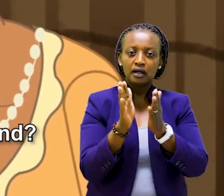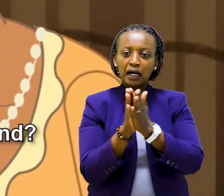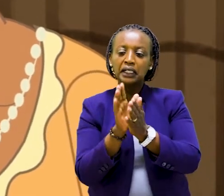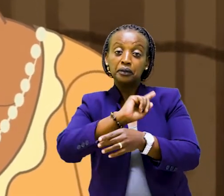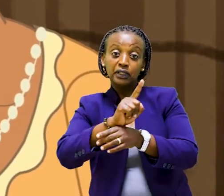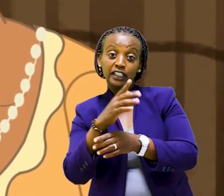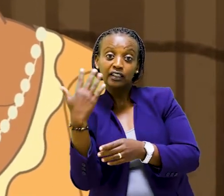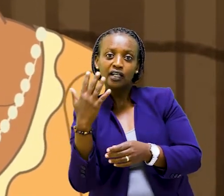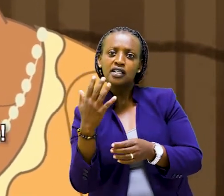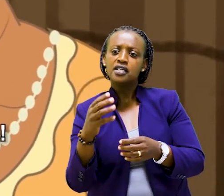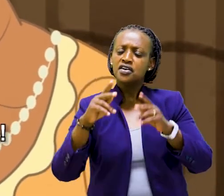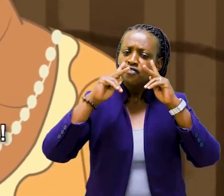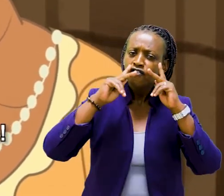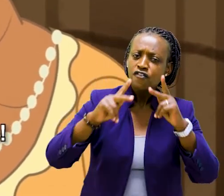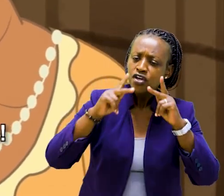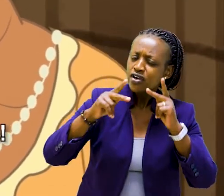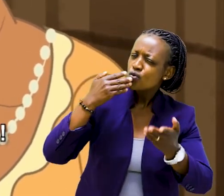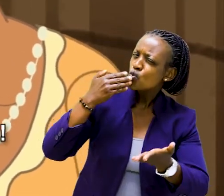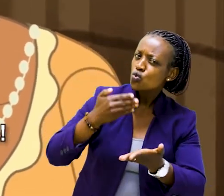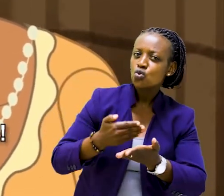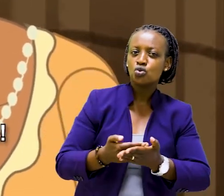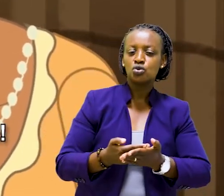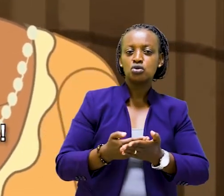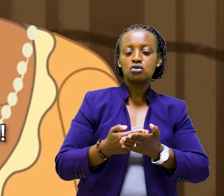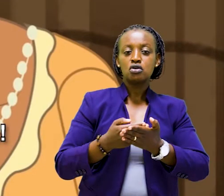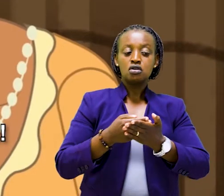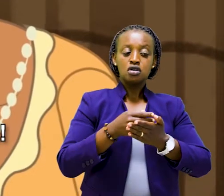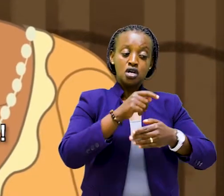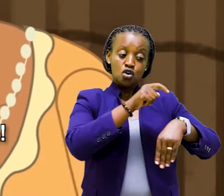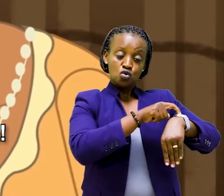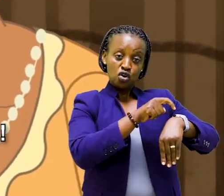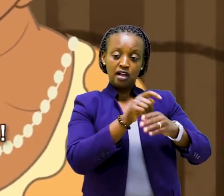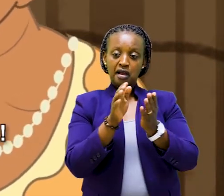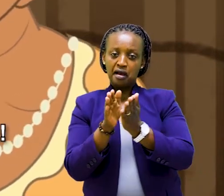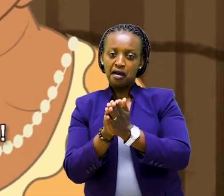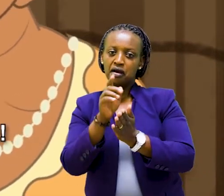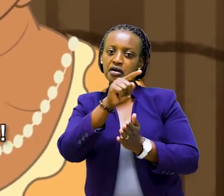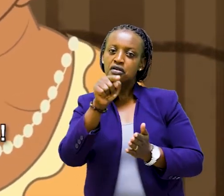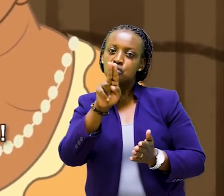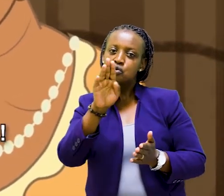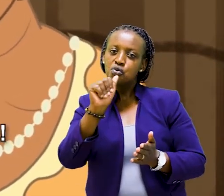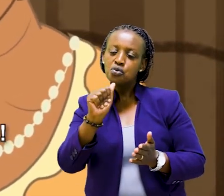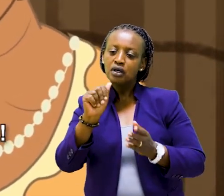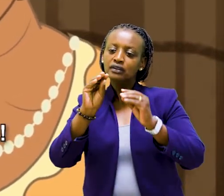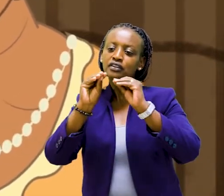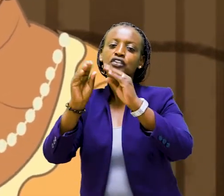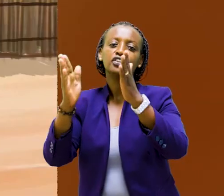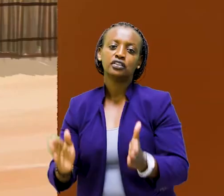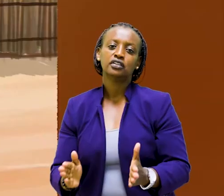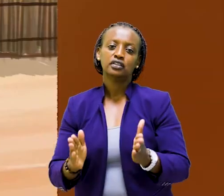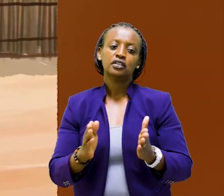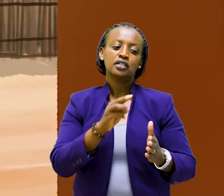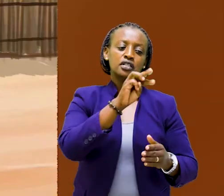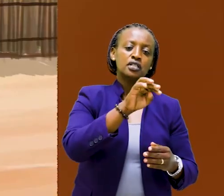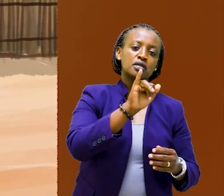hand? That is very good. Miss Clock and Zuba are good teachers.